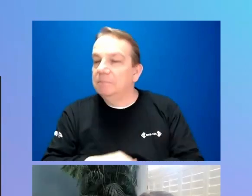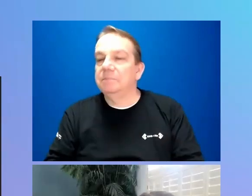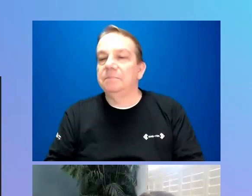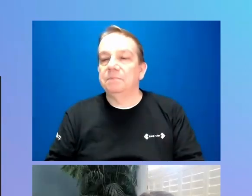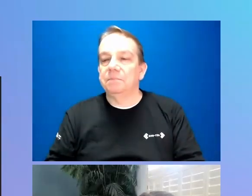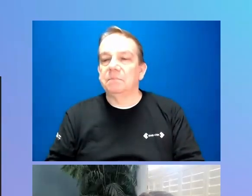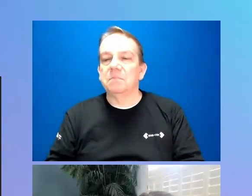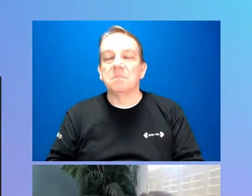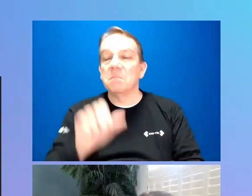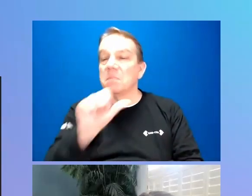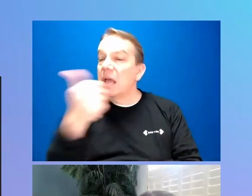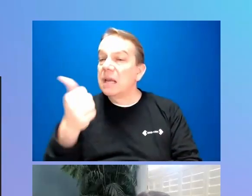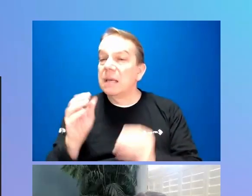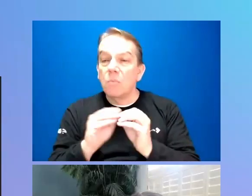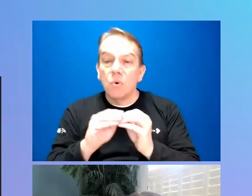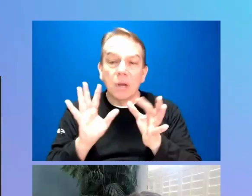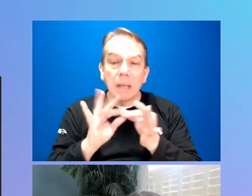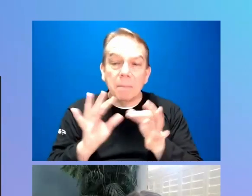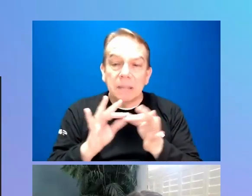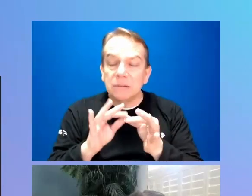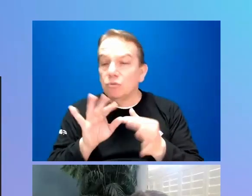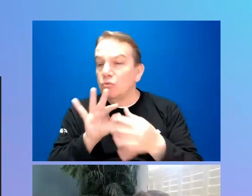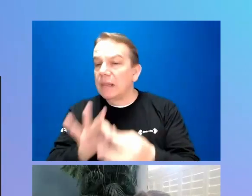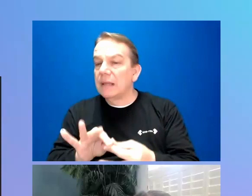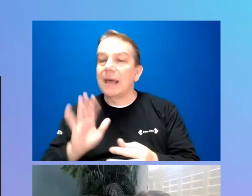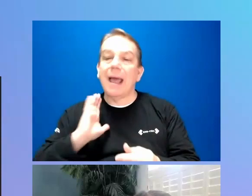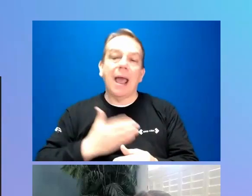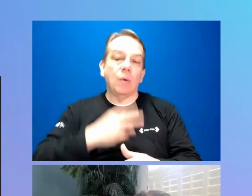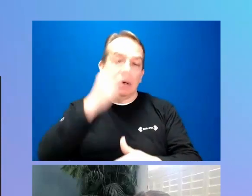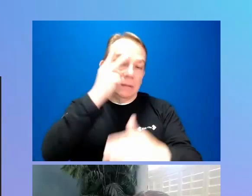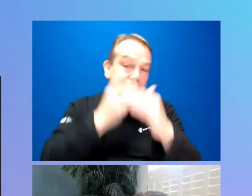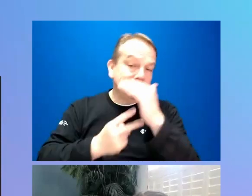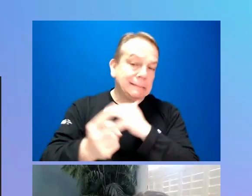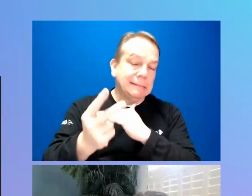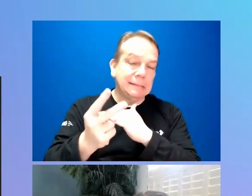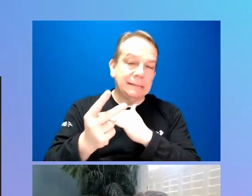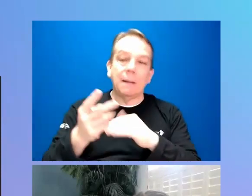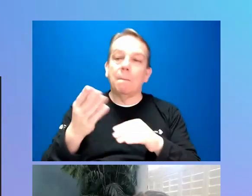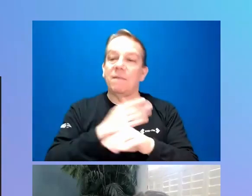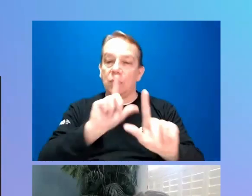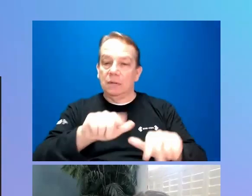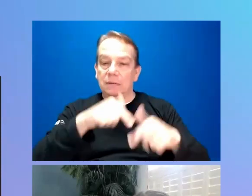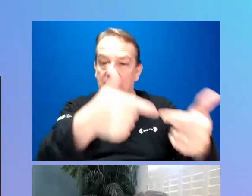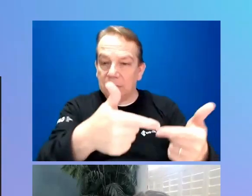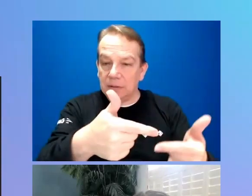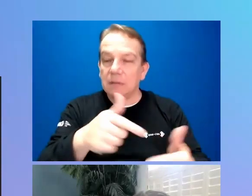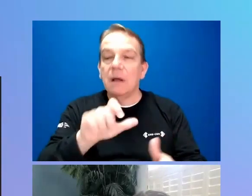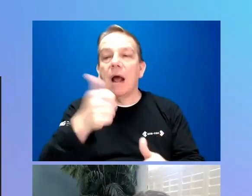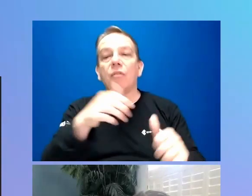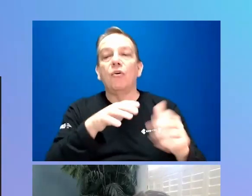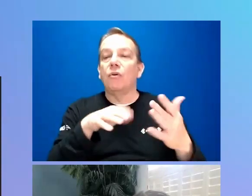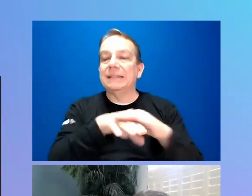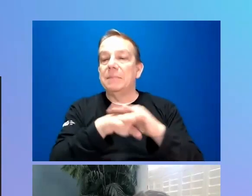Any other comments on our predictions, Wilco, before I hand it over to you to talk about other accessibility